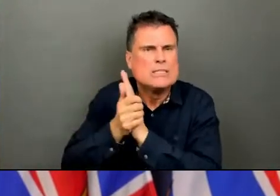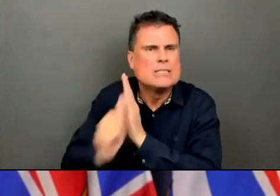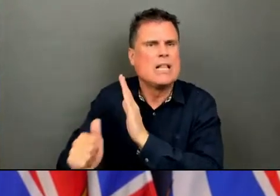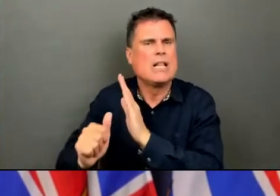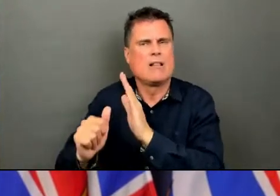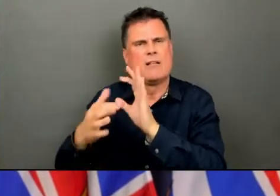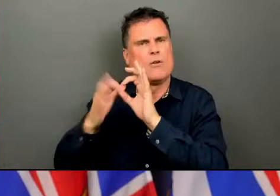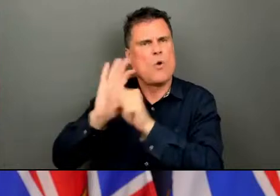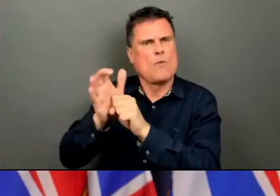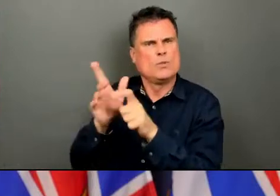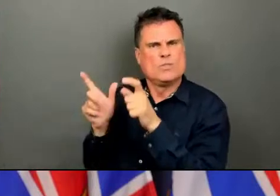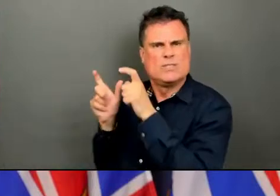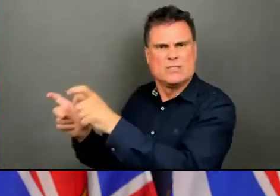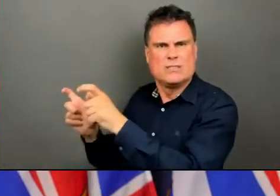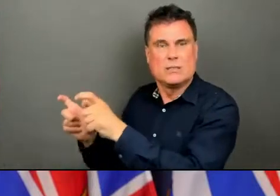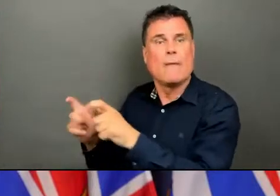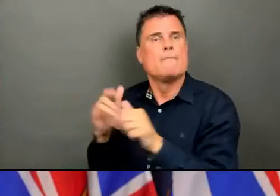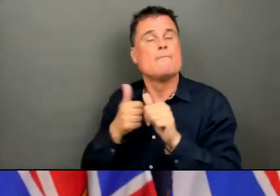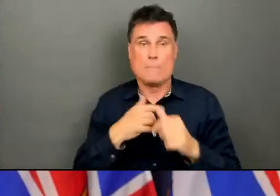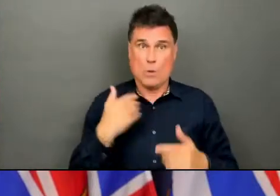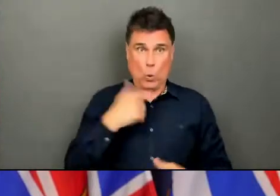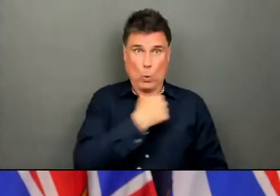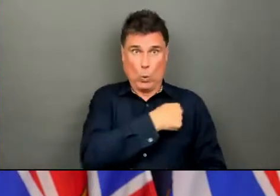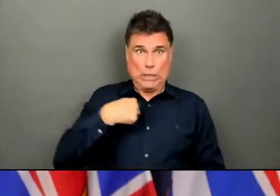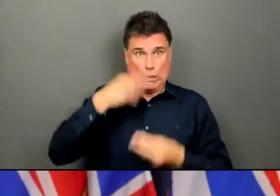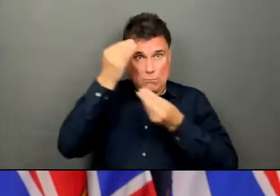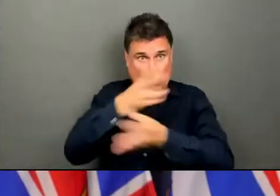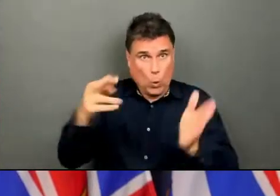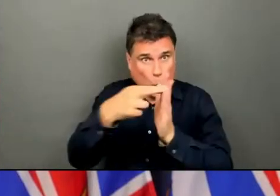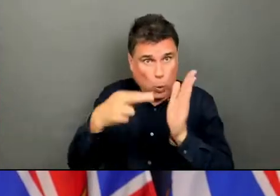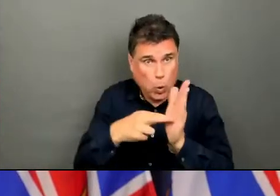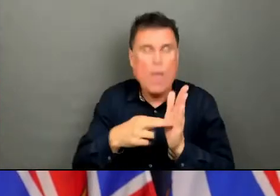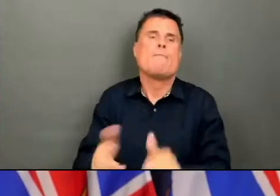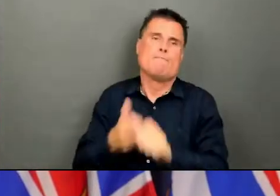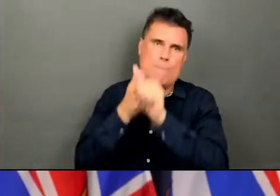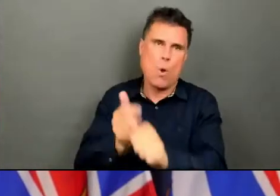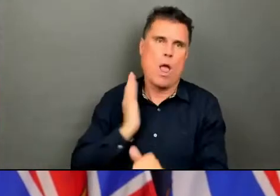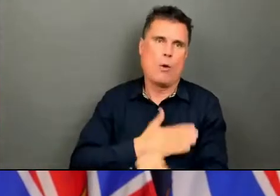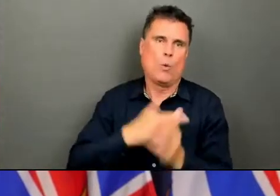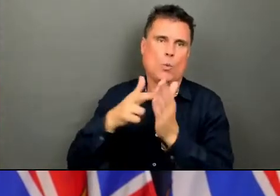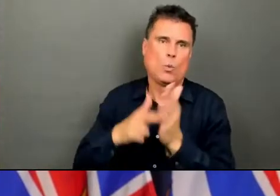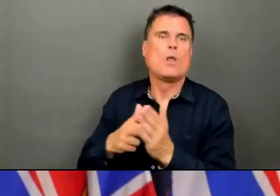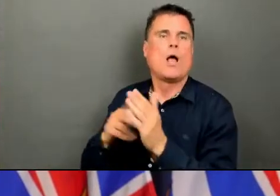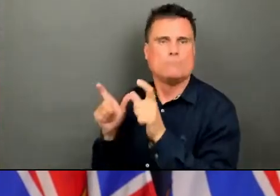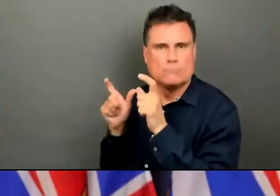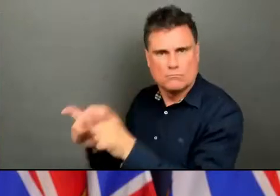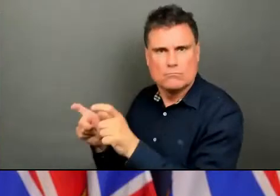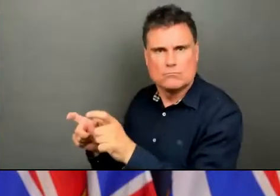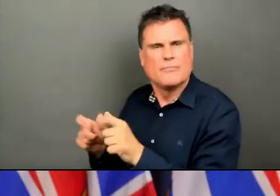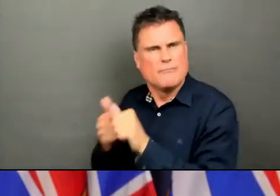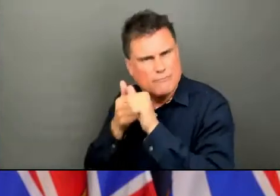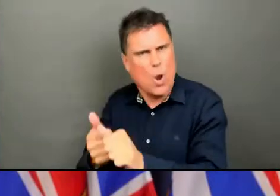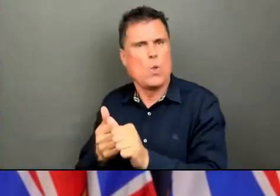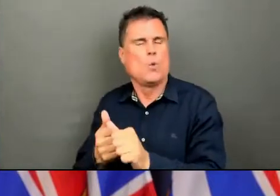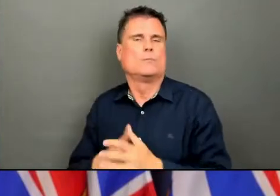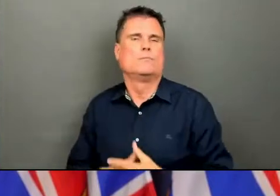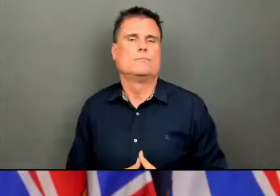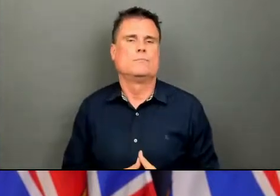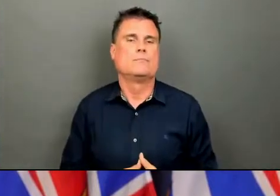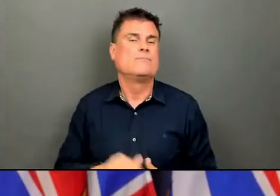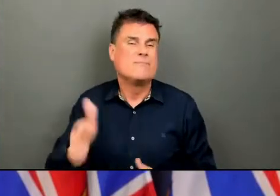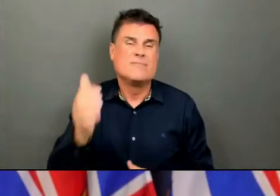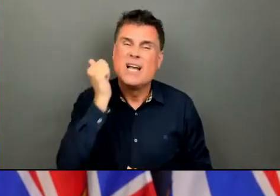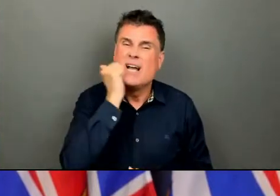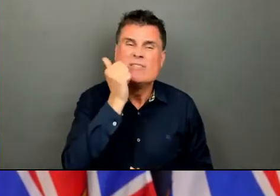we've been given, and by adhering to the orders that help us stop the spread, by continuing to focus each and every day on